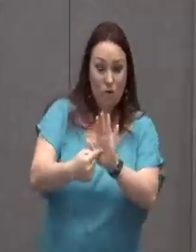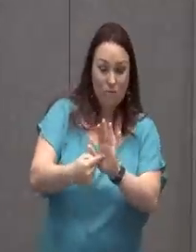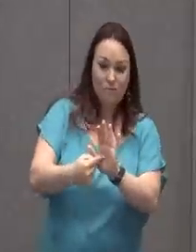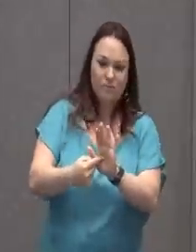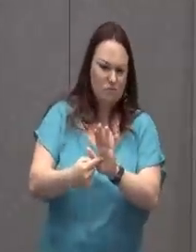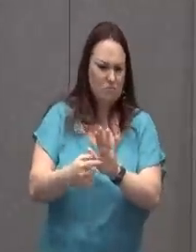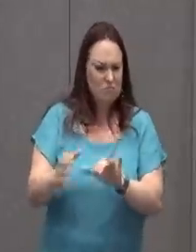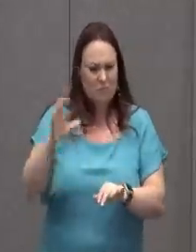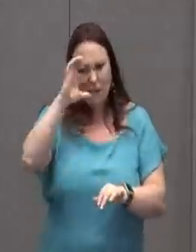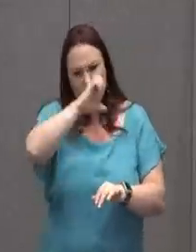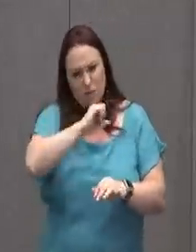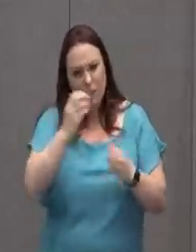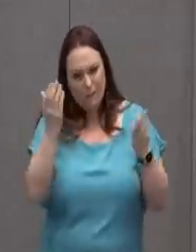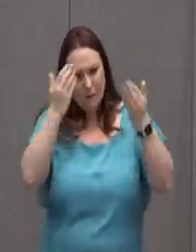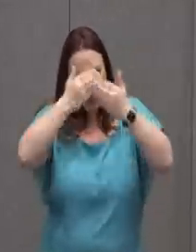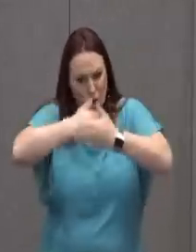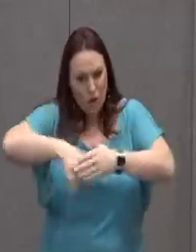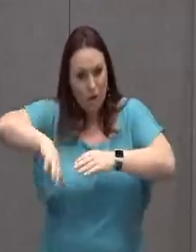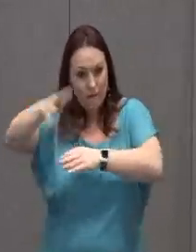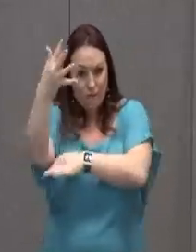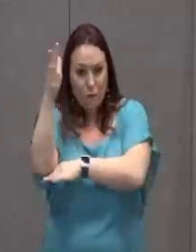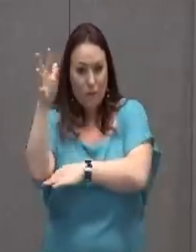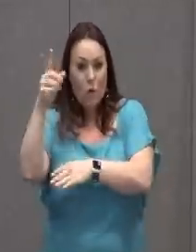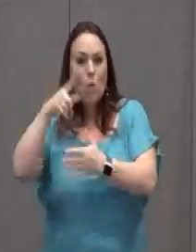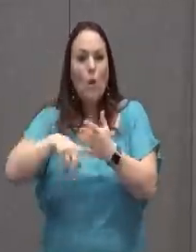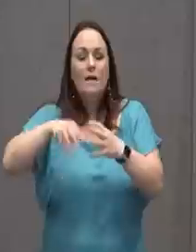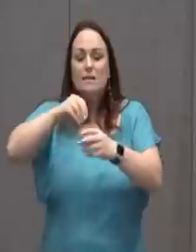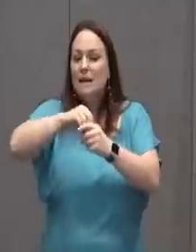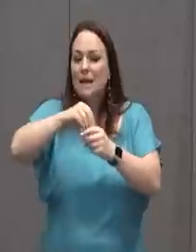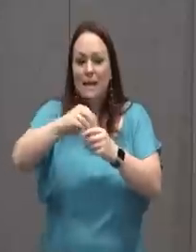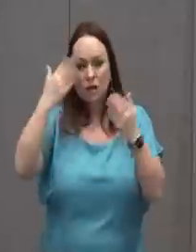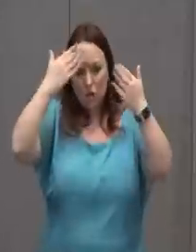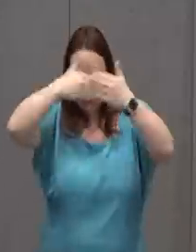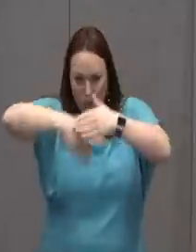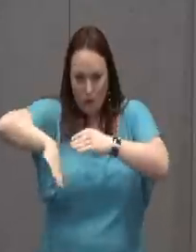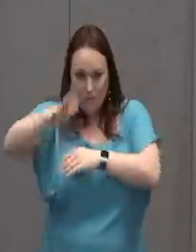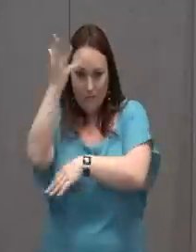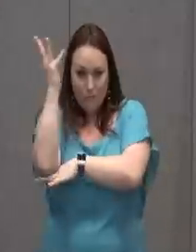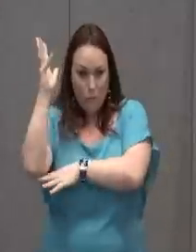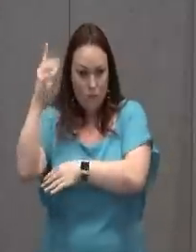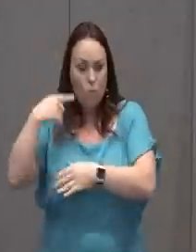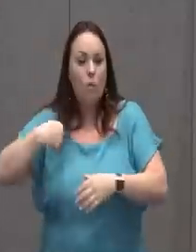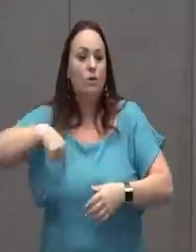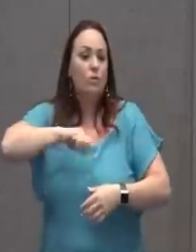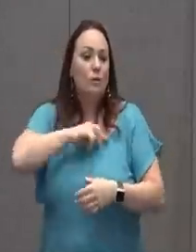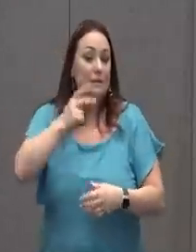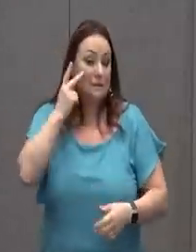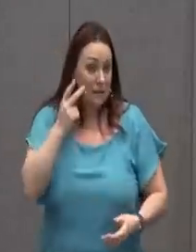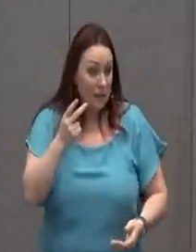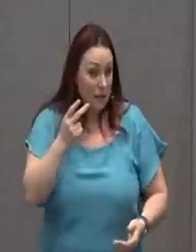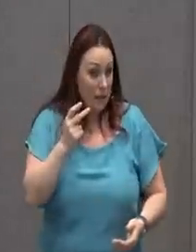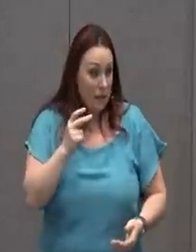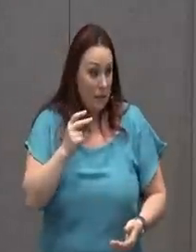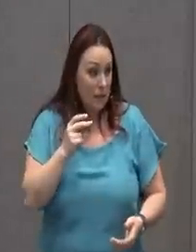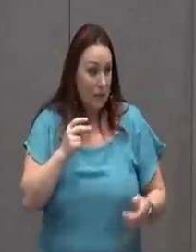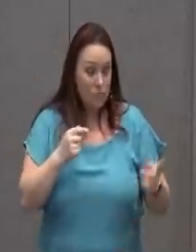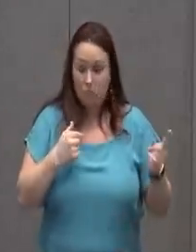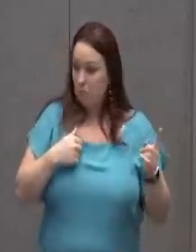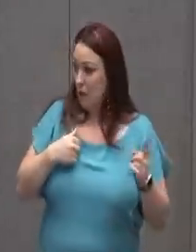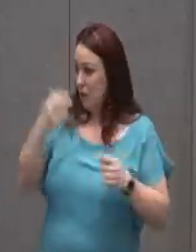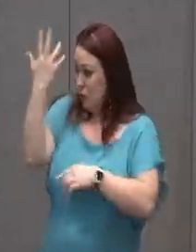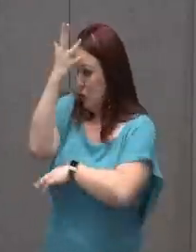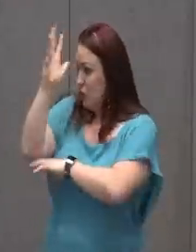forest. Okay. So what would be in a forest? Like what do we see in a forest? Okay. I see trees.